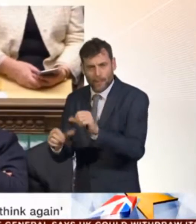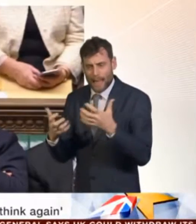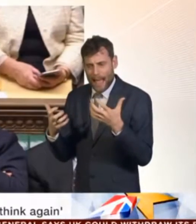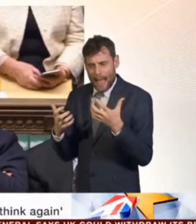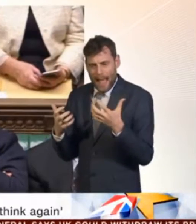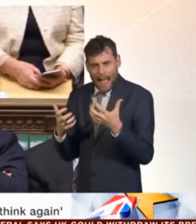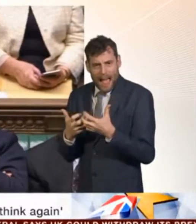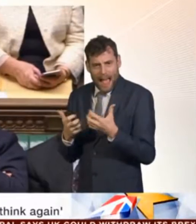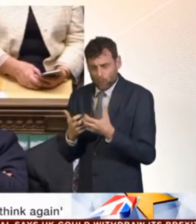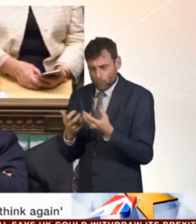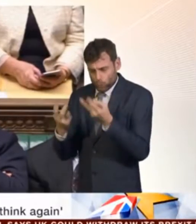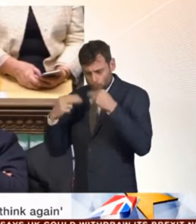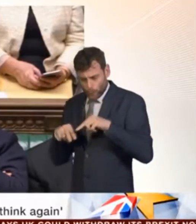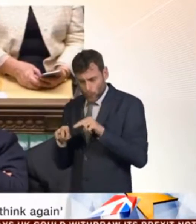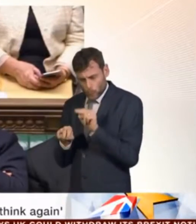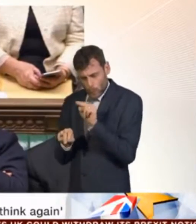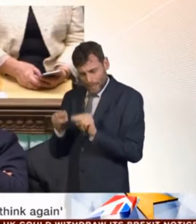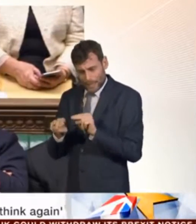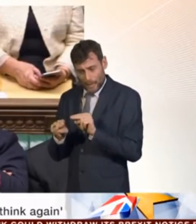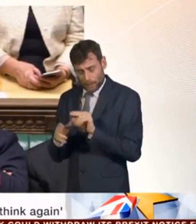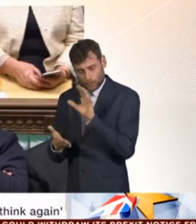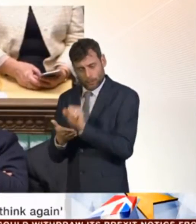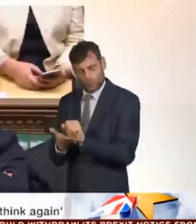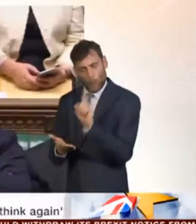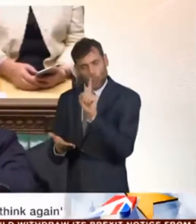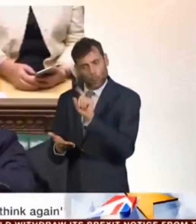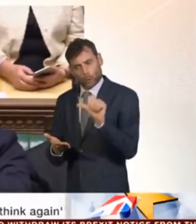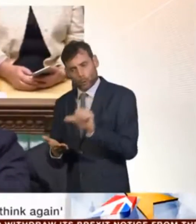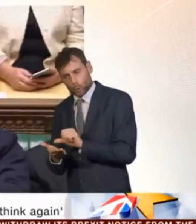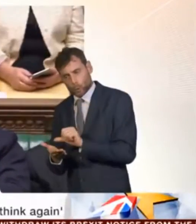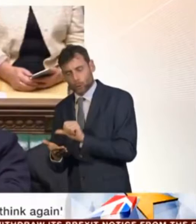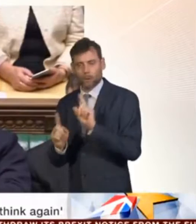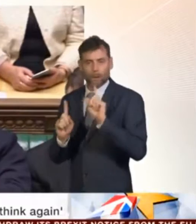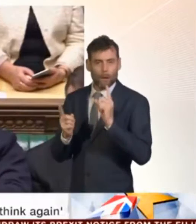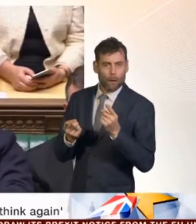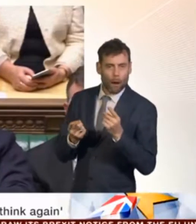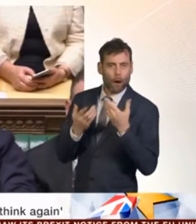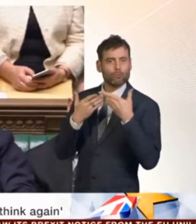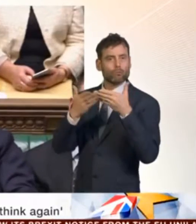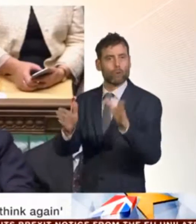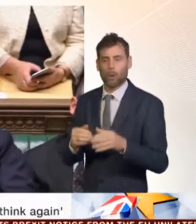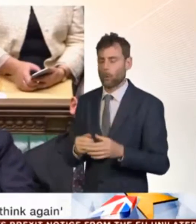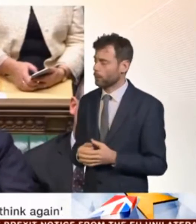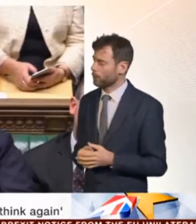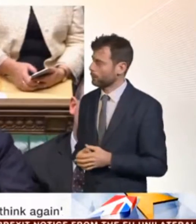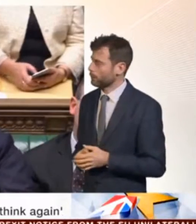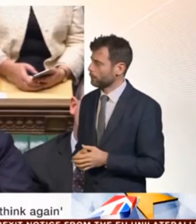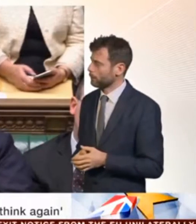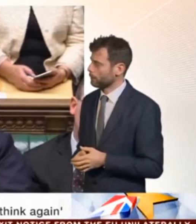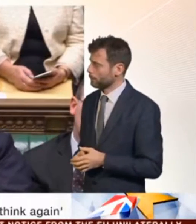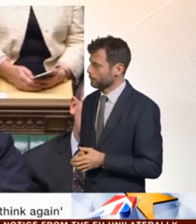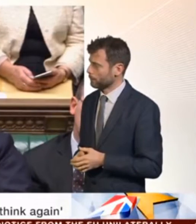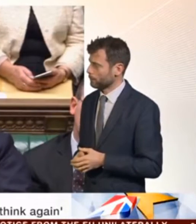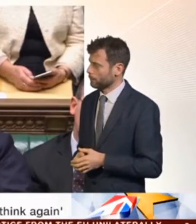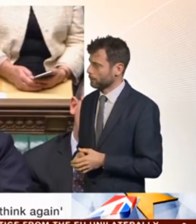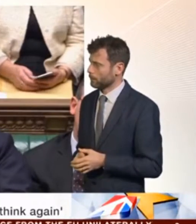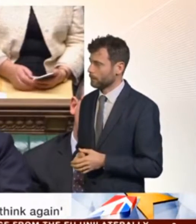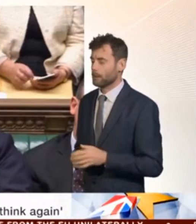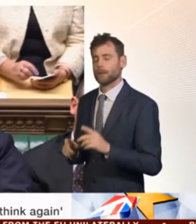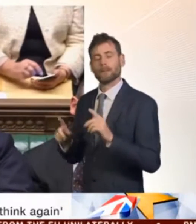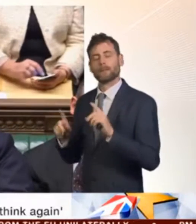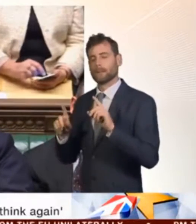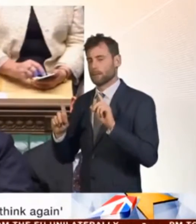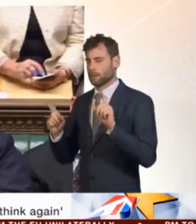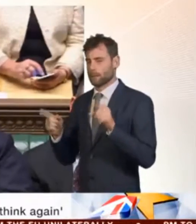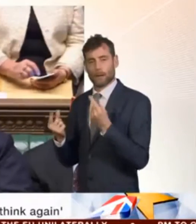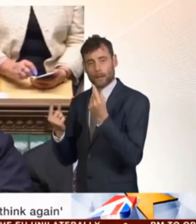or assess the information in question before its full release into the public domain. It would not be possible under